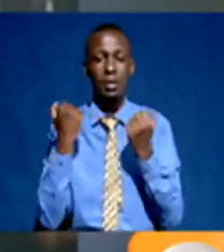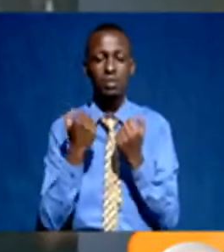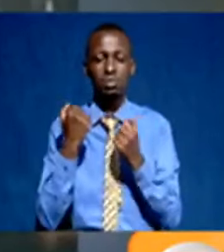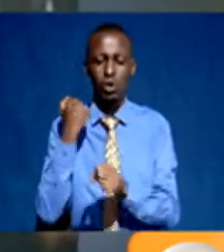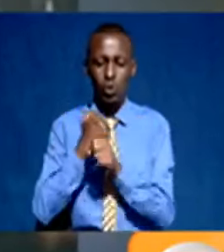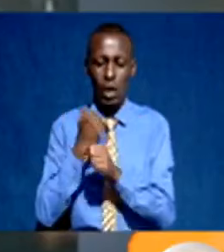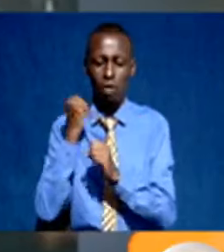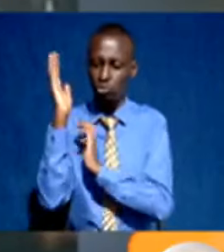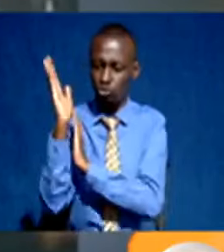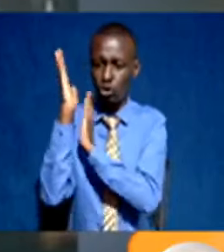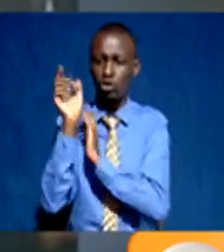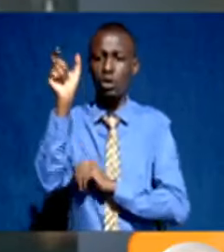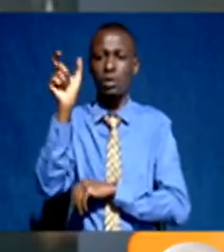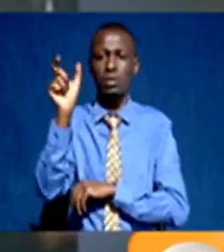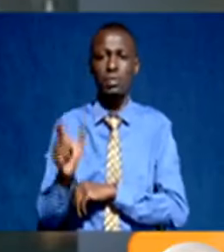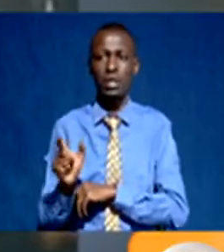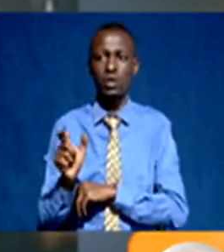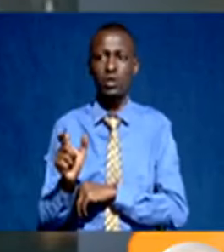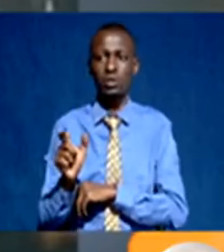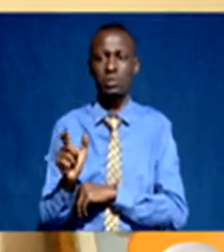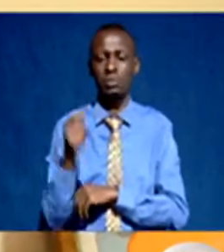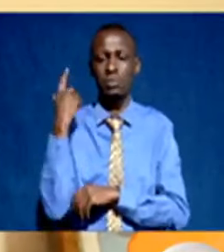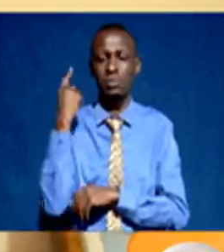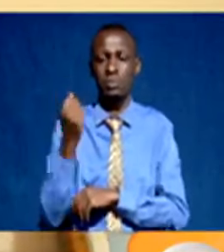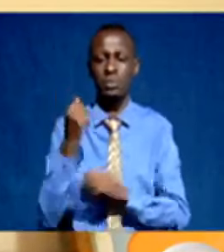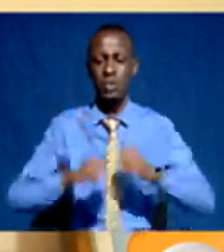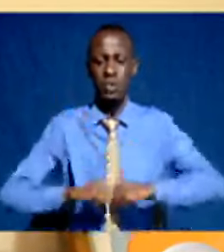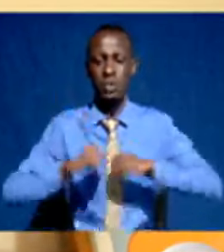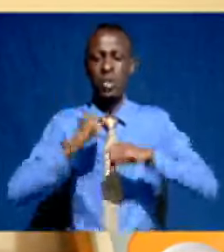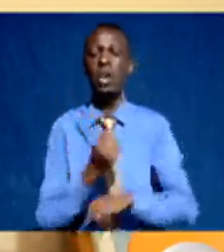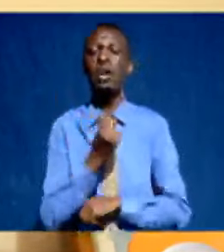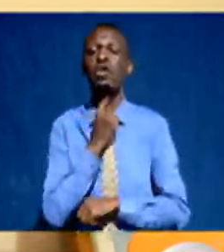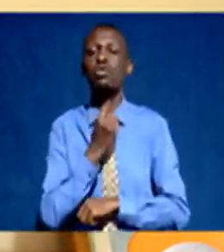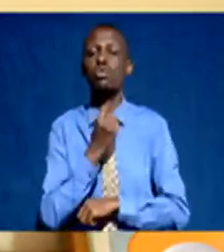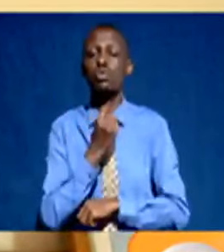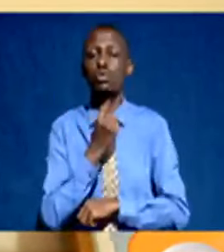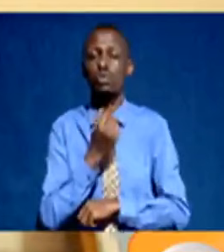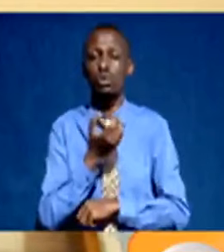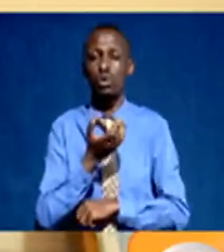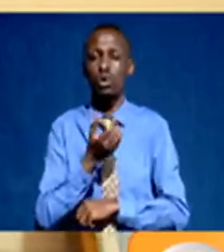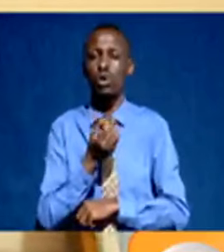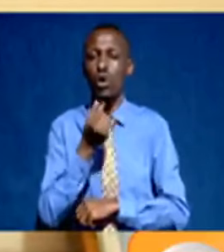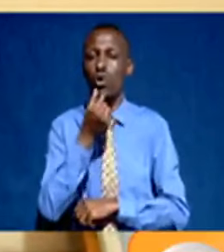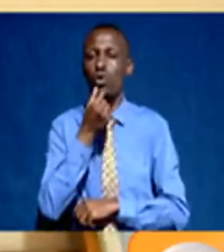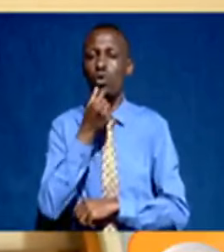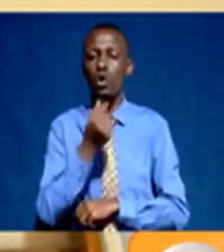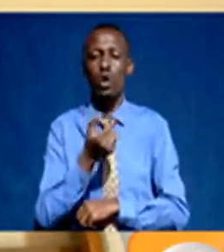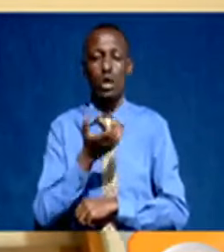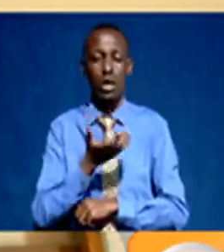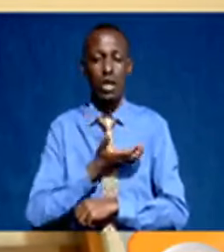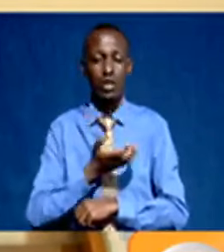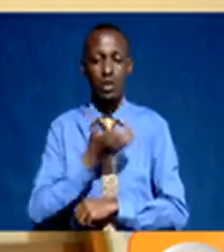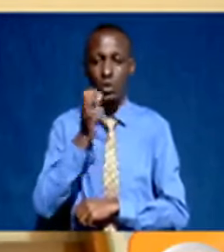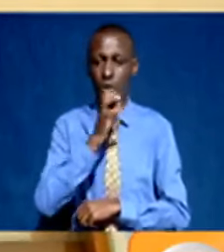The man who was recently coronated as the chairman of the Luo Council of Elders says Raila Odinga's style of politics